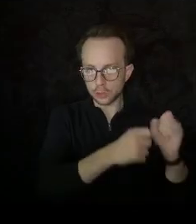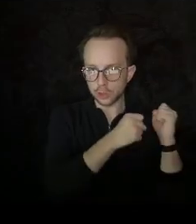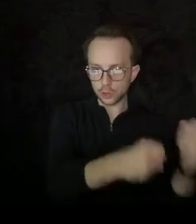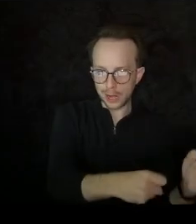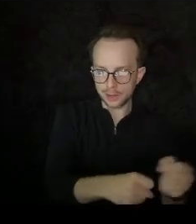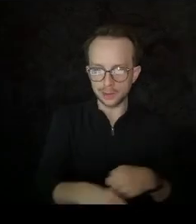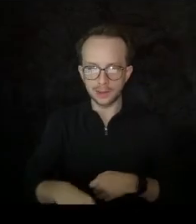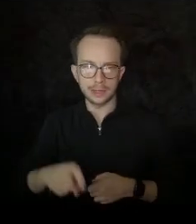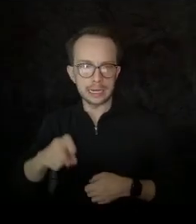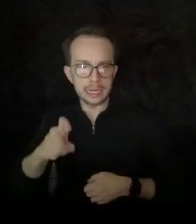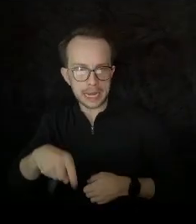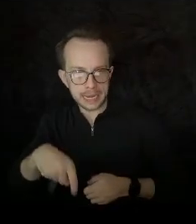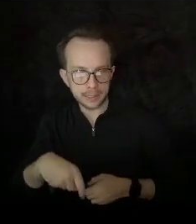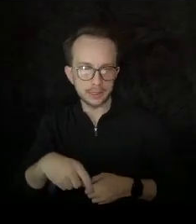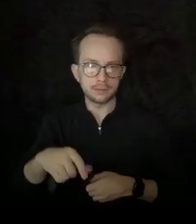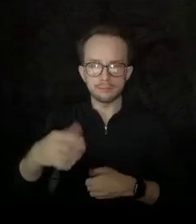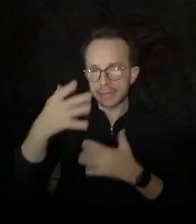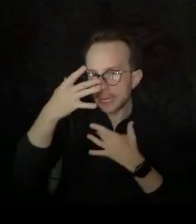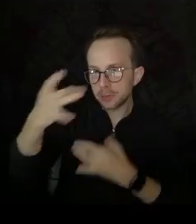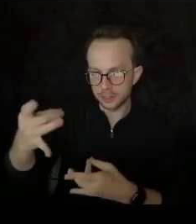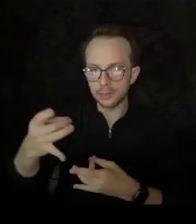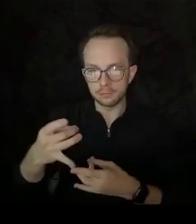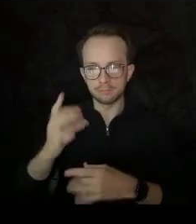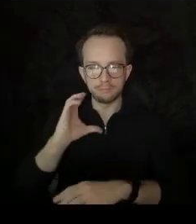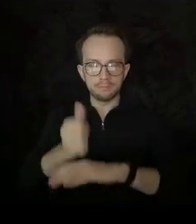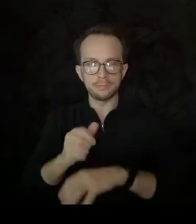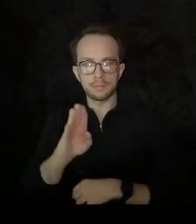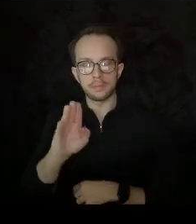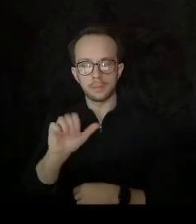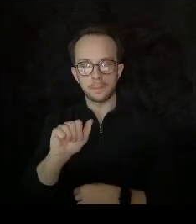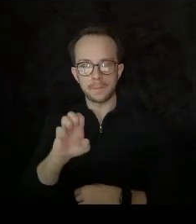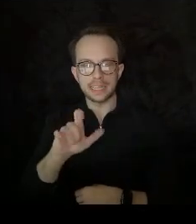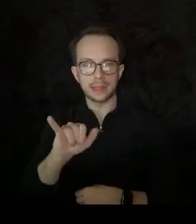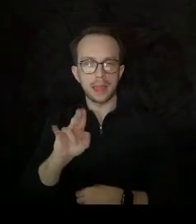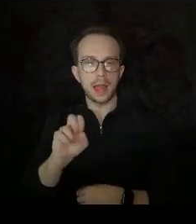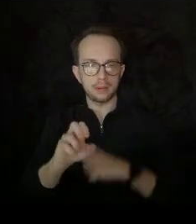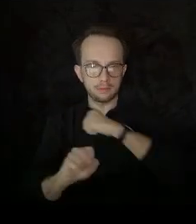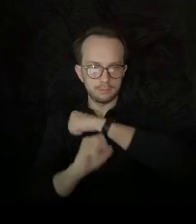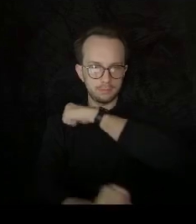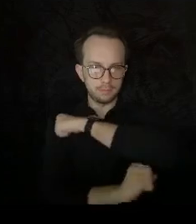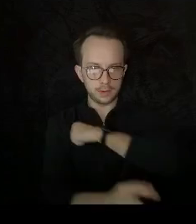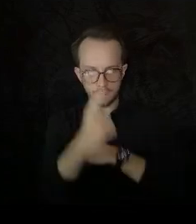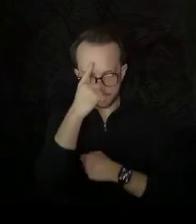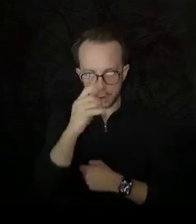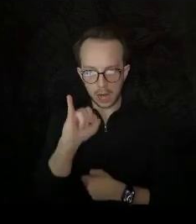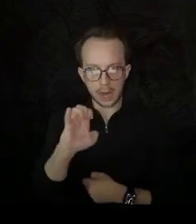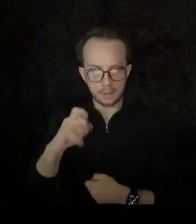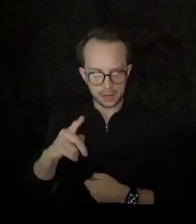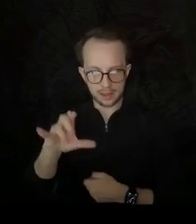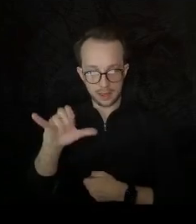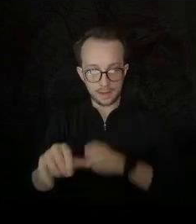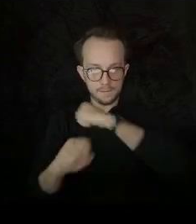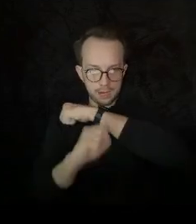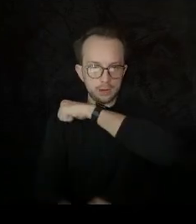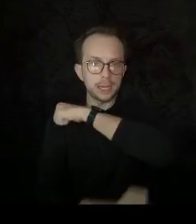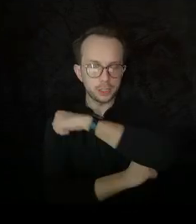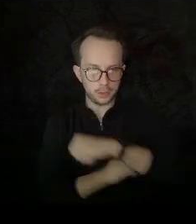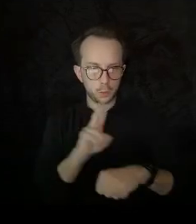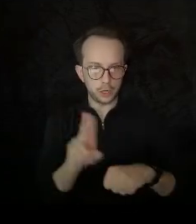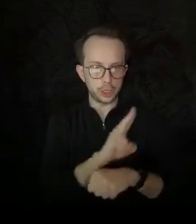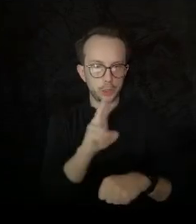interests, providing a baseline for the IEP. These are the foundation on which the IEP is